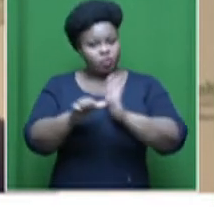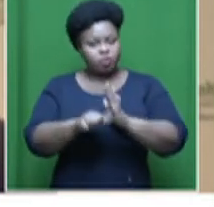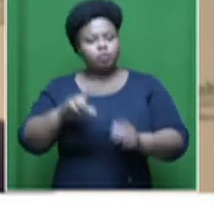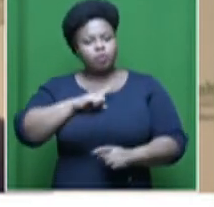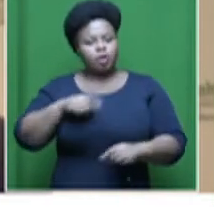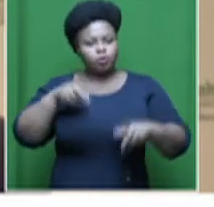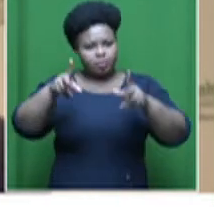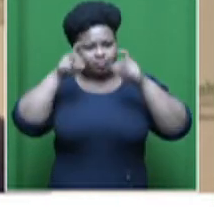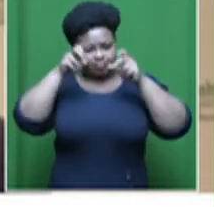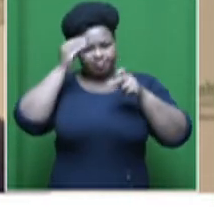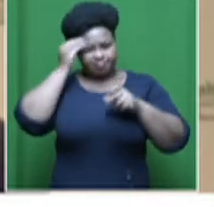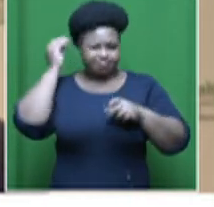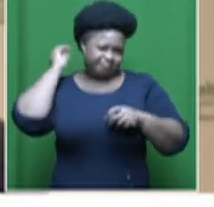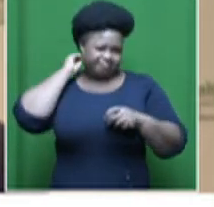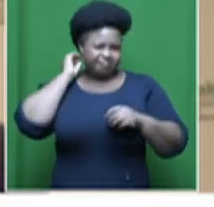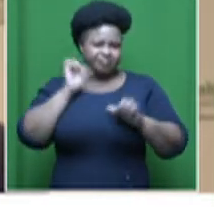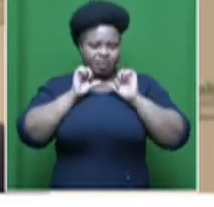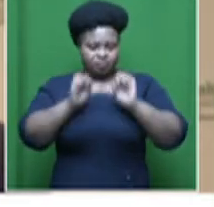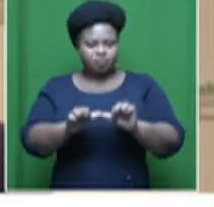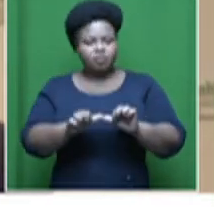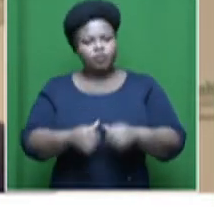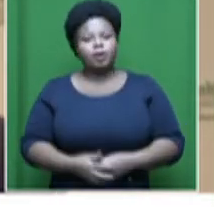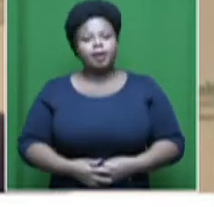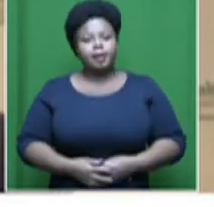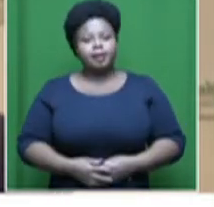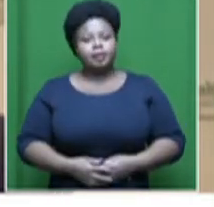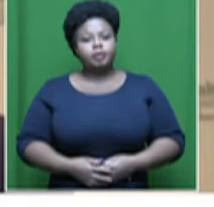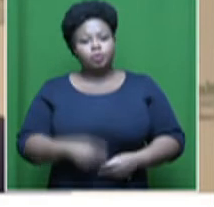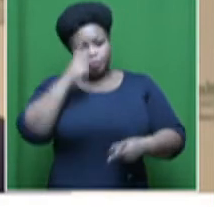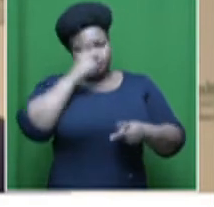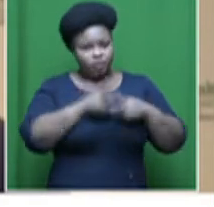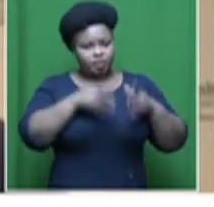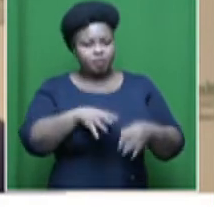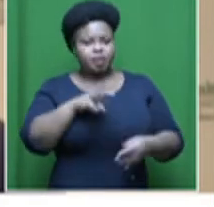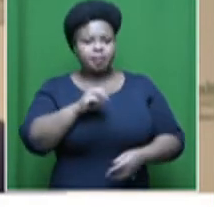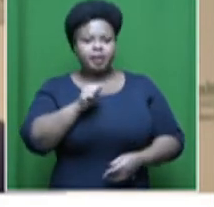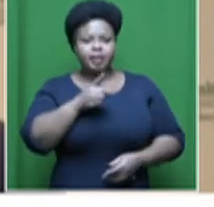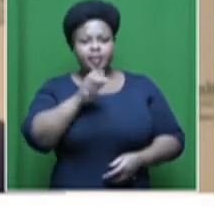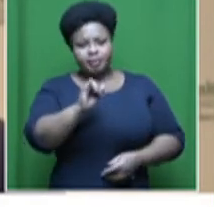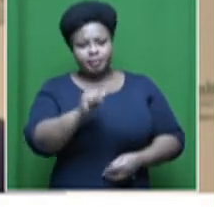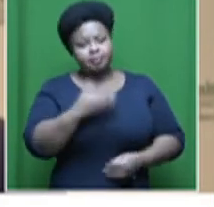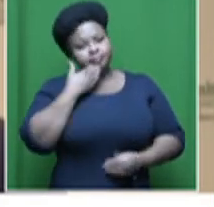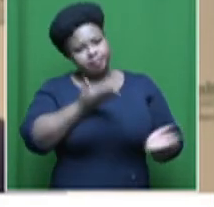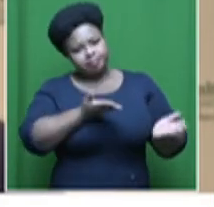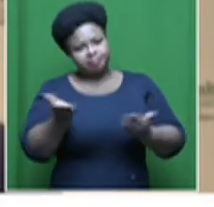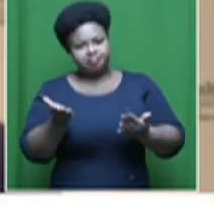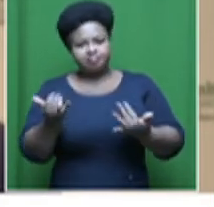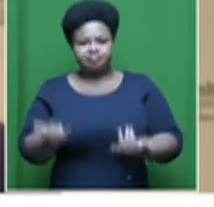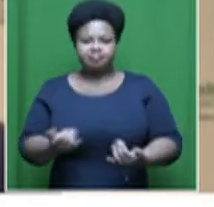we make our way forward. So Professor Shabir Madhi, please come forward and